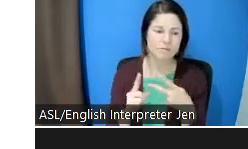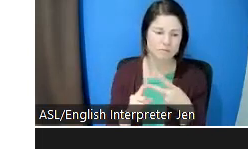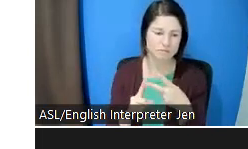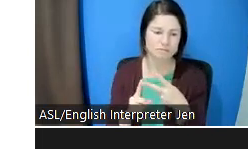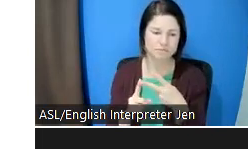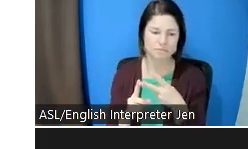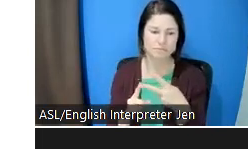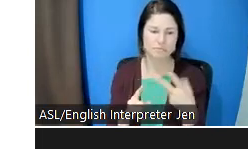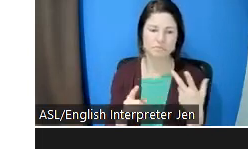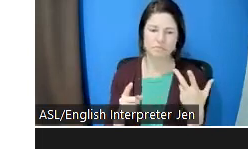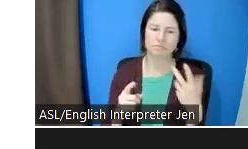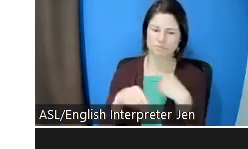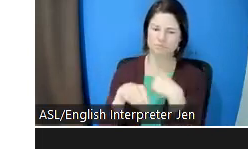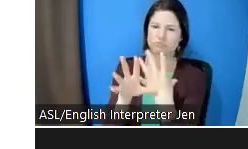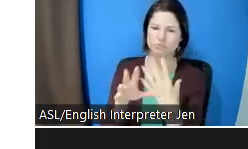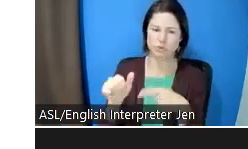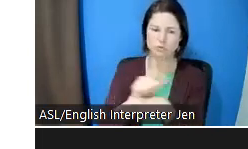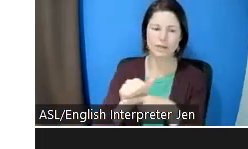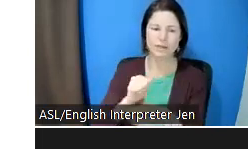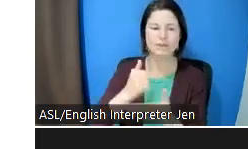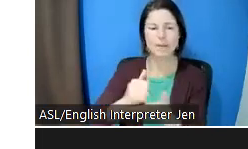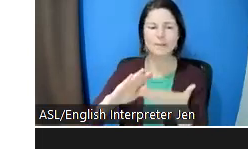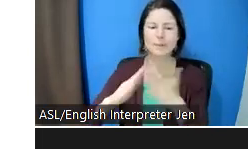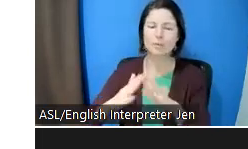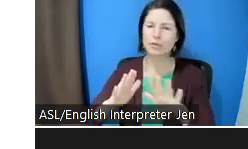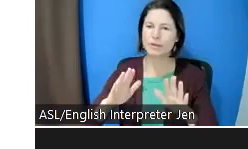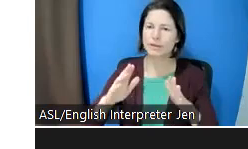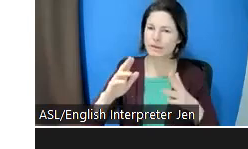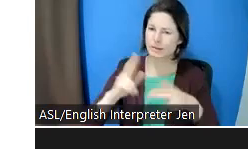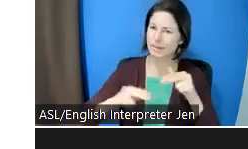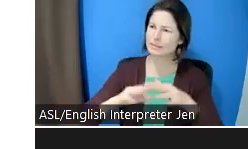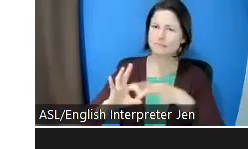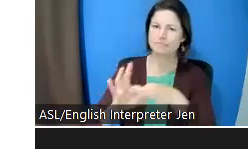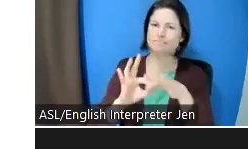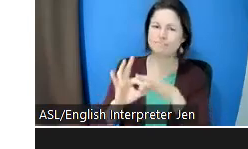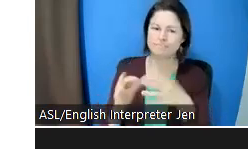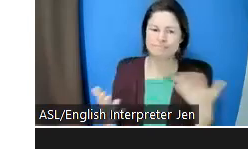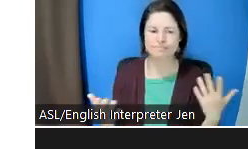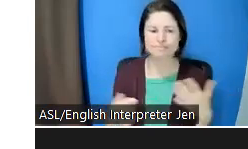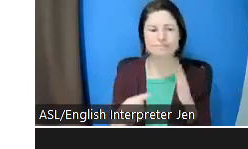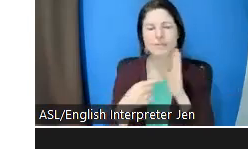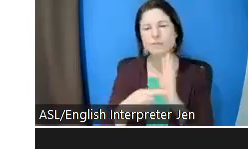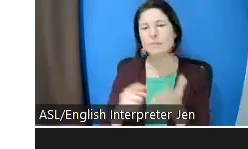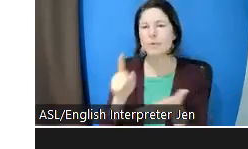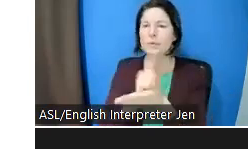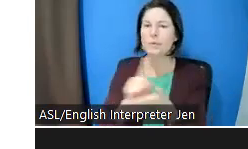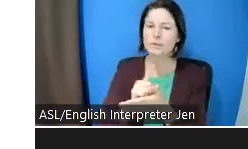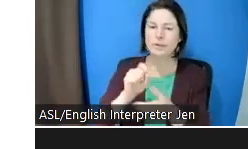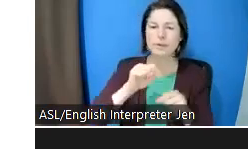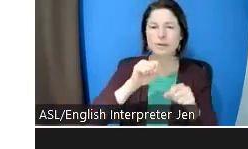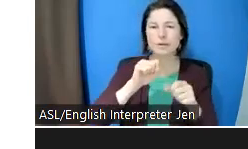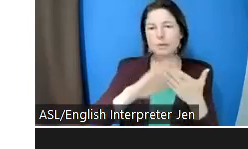building. The virtual projects, they could host community mobility rituals, such as weekly community bicycle